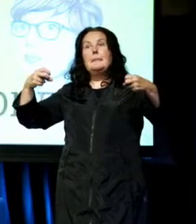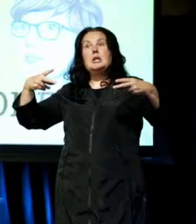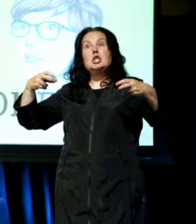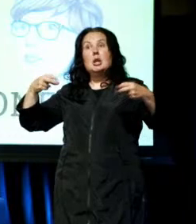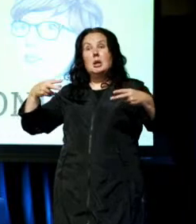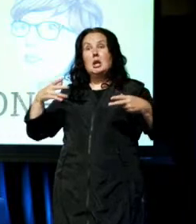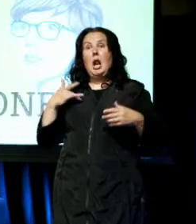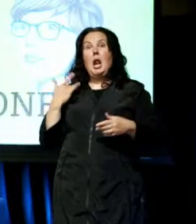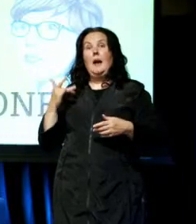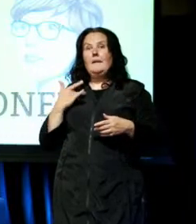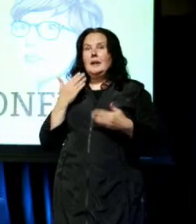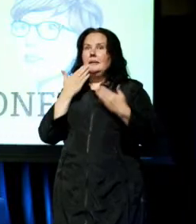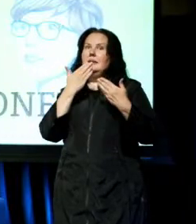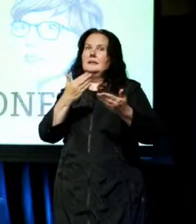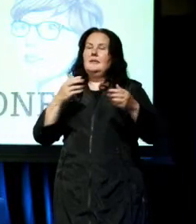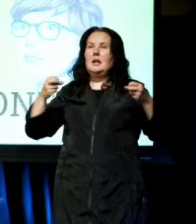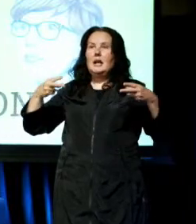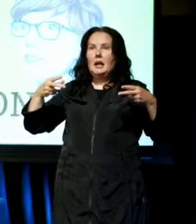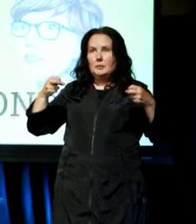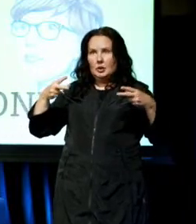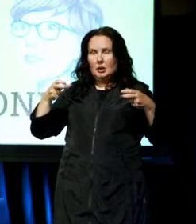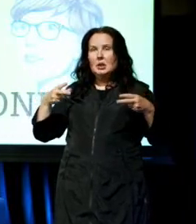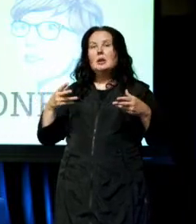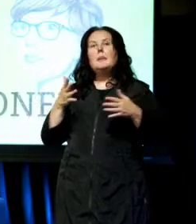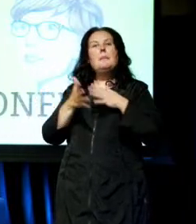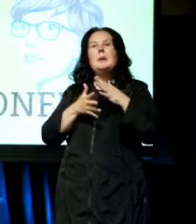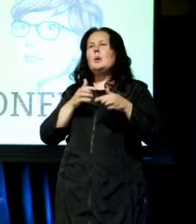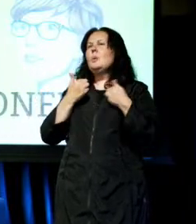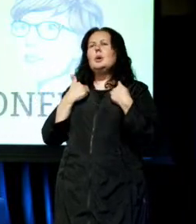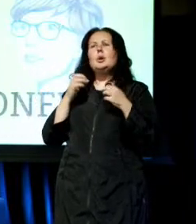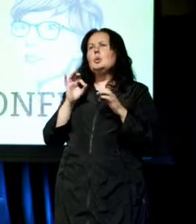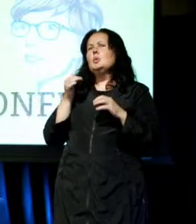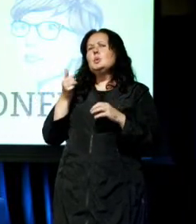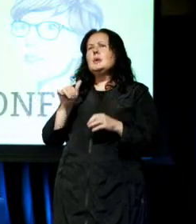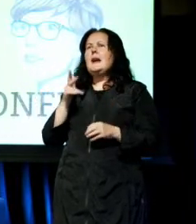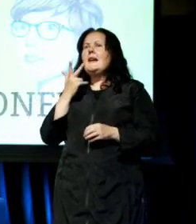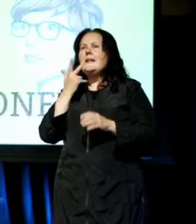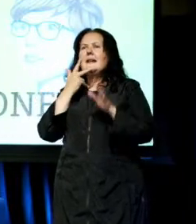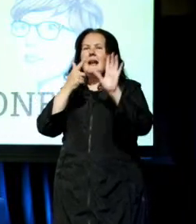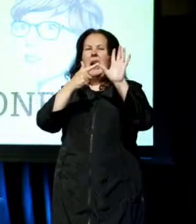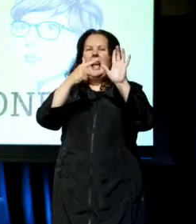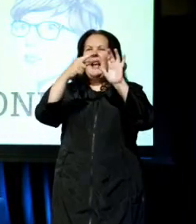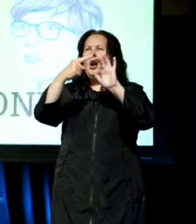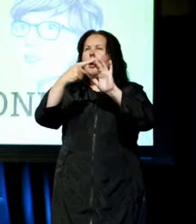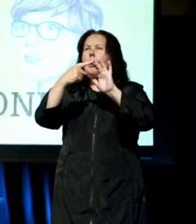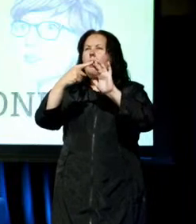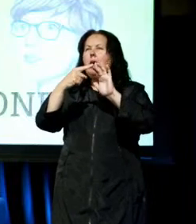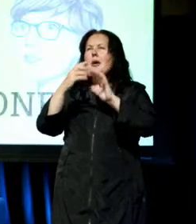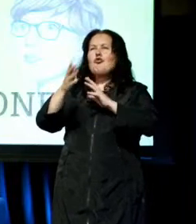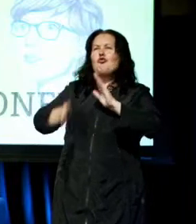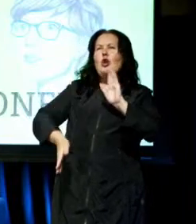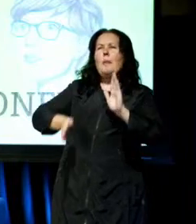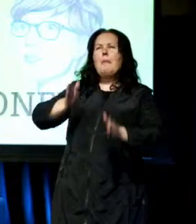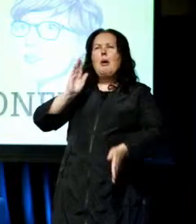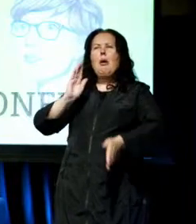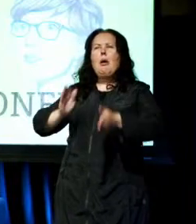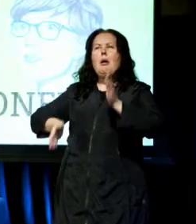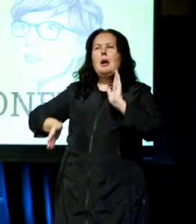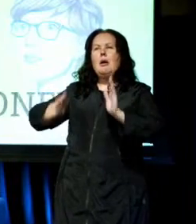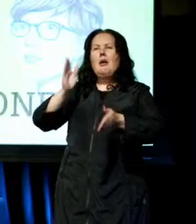you very much to our captioner. And that means that we're not using like an artificial intelligence program, which is how you get like